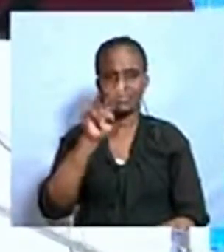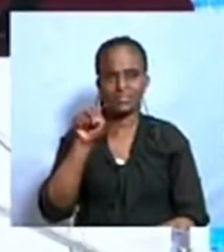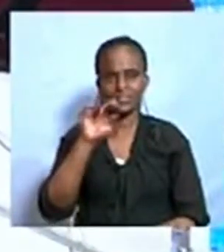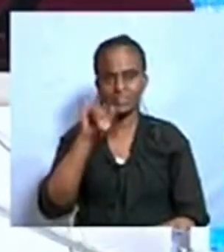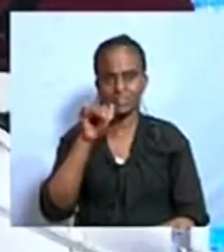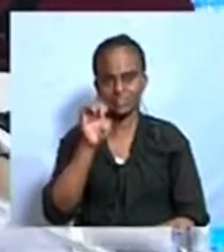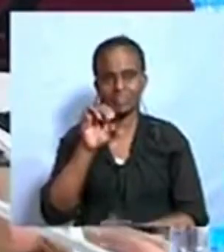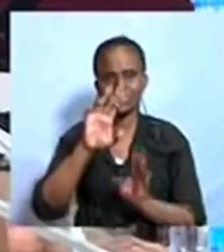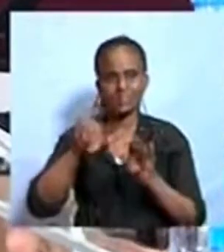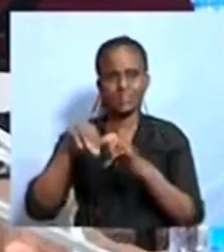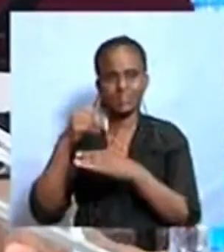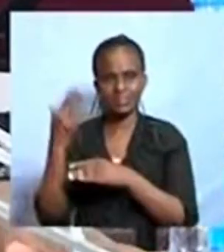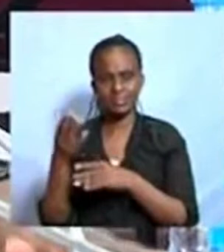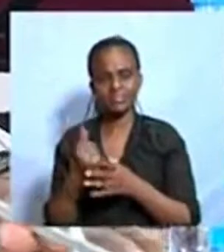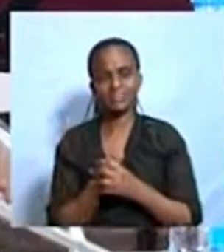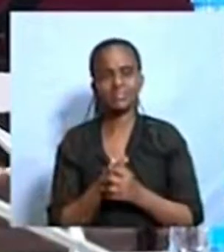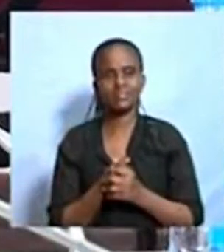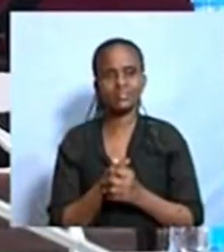left out.